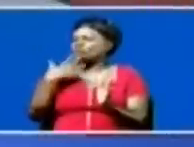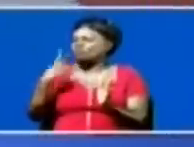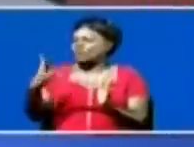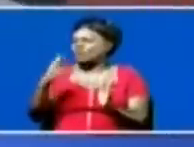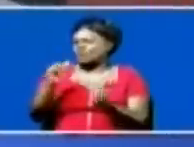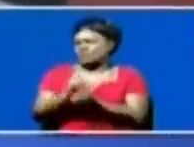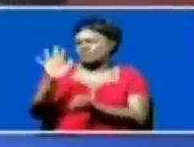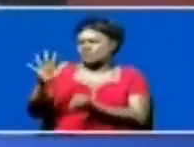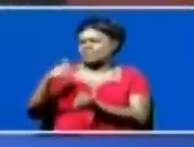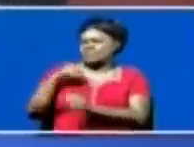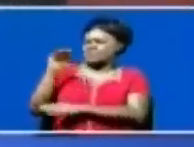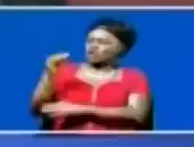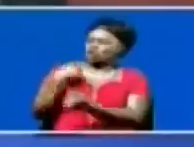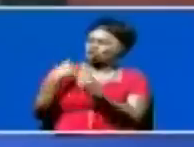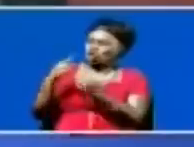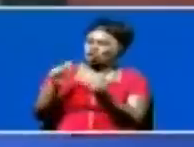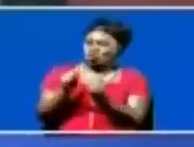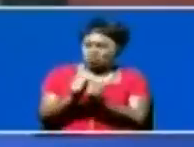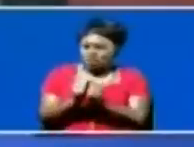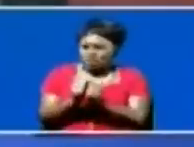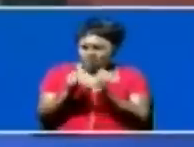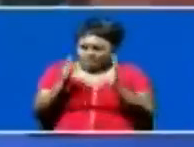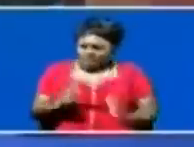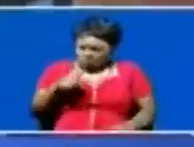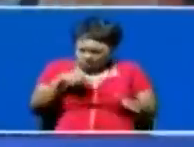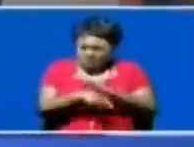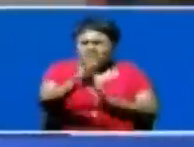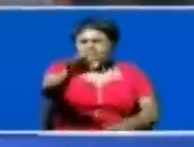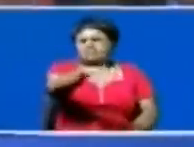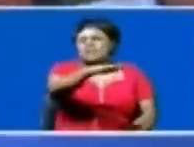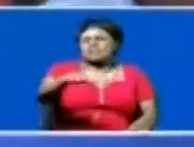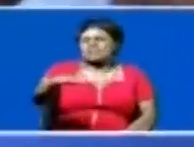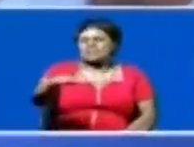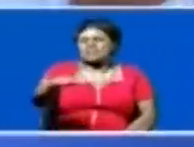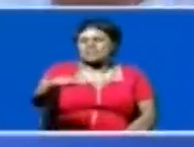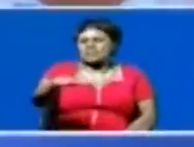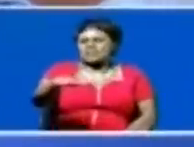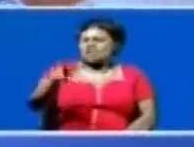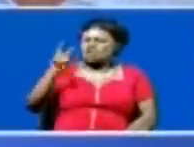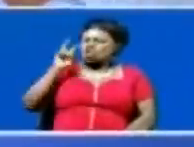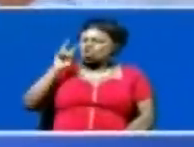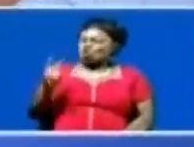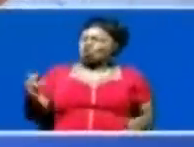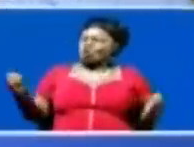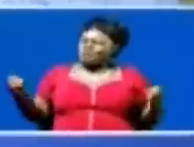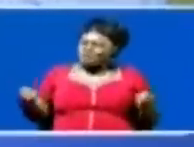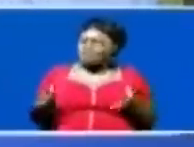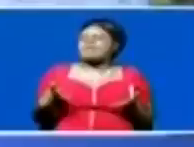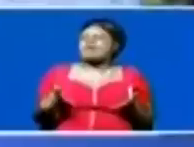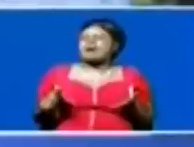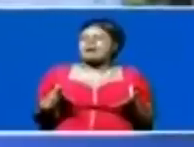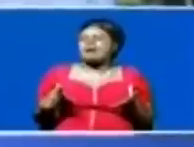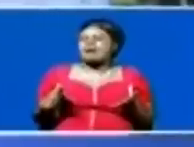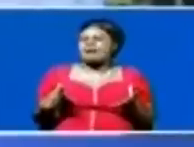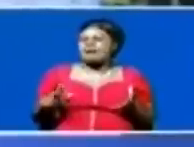think I'll talk to whoever was in that House who witnessed every detail that happened.